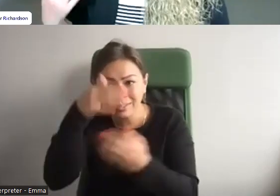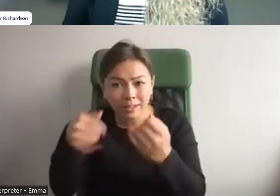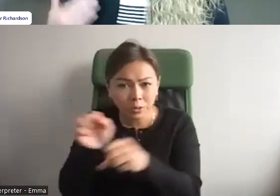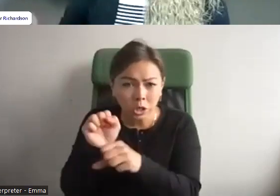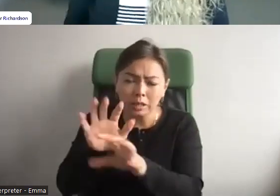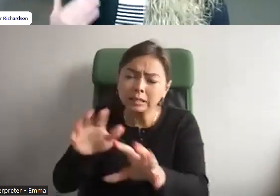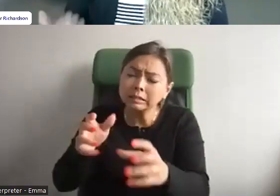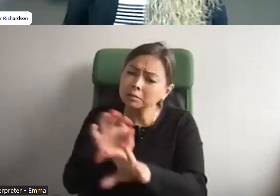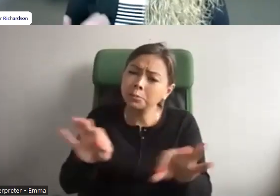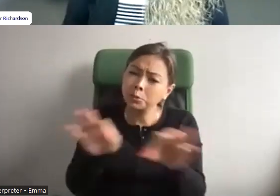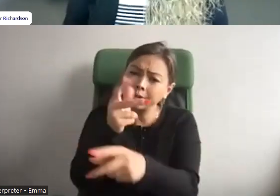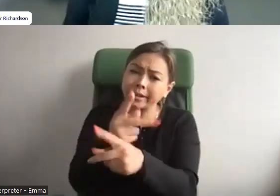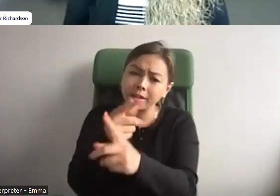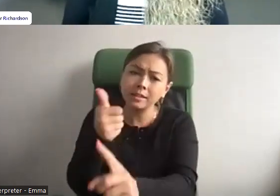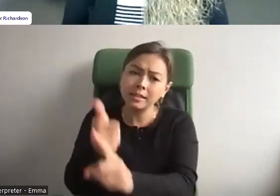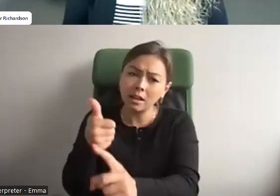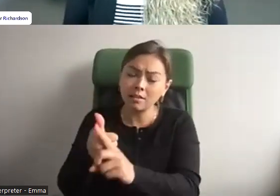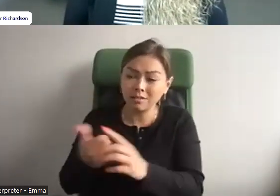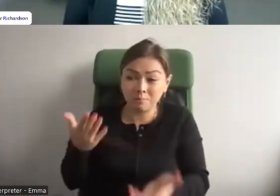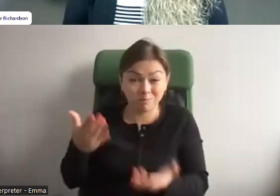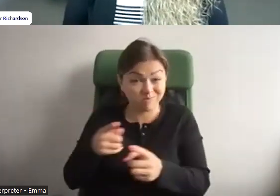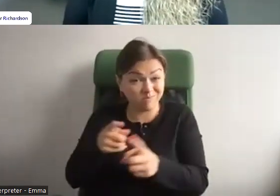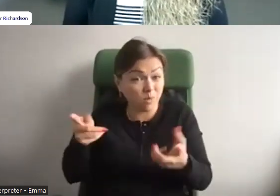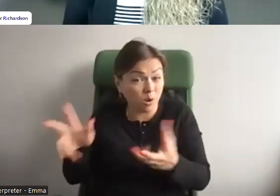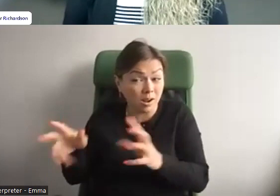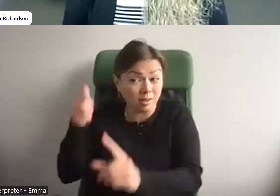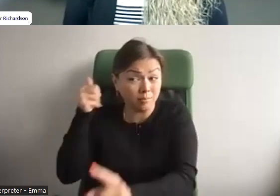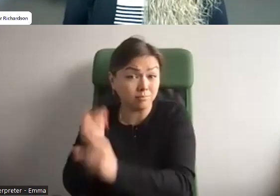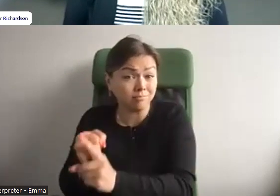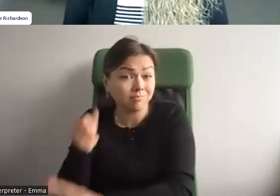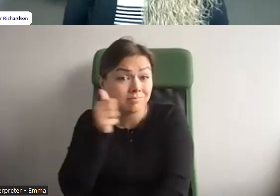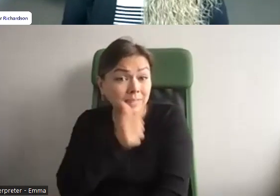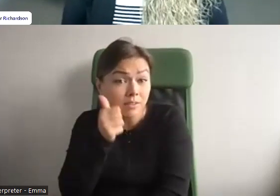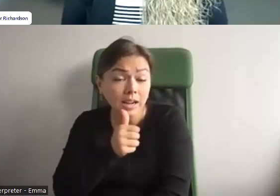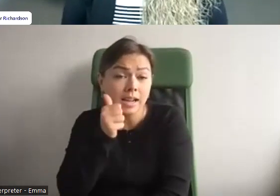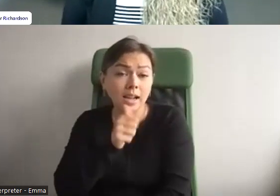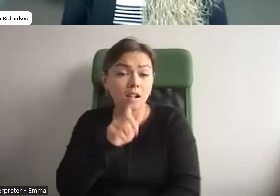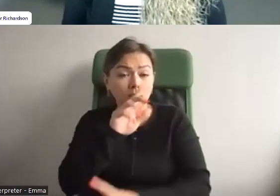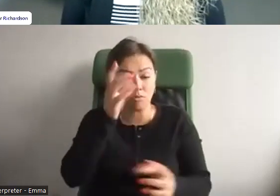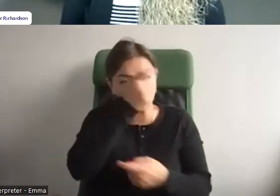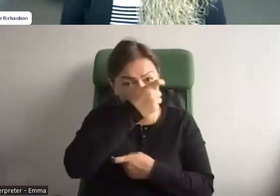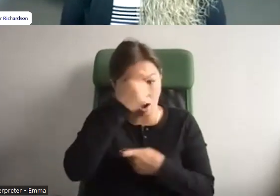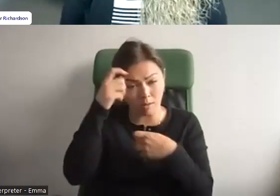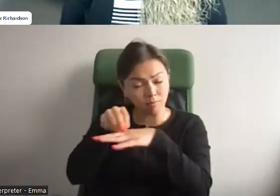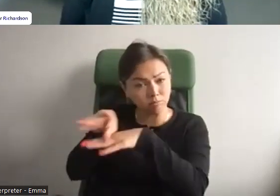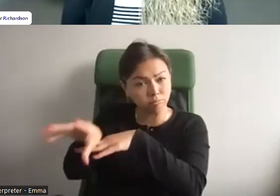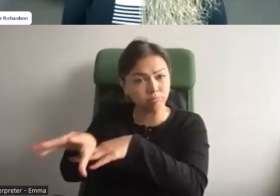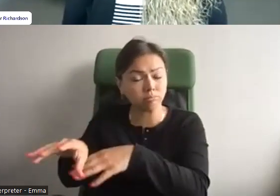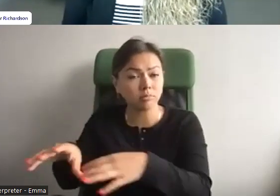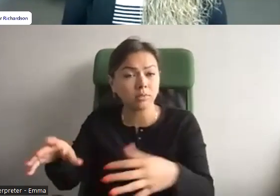be impacted by that already daily by the folks that they're working with through vicarious trauma. My social worker self